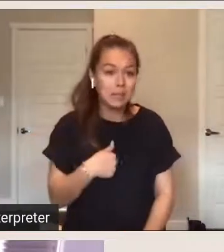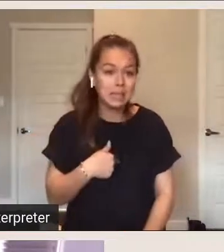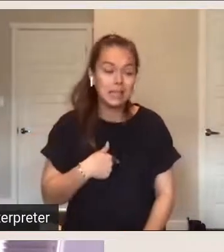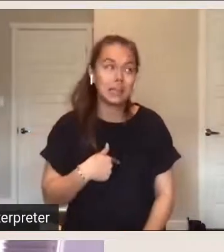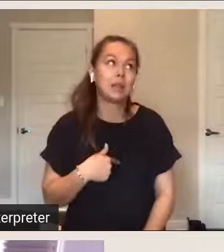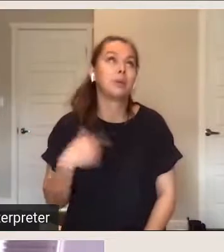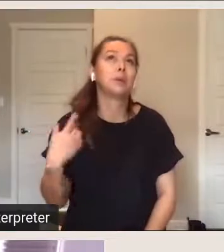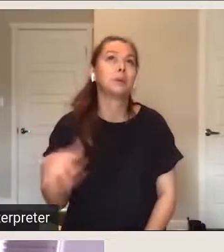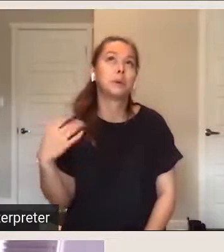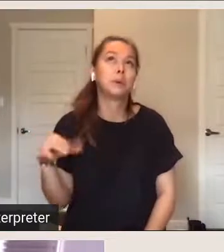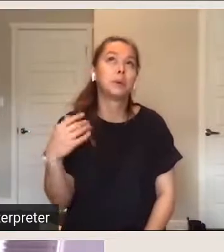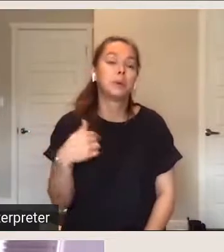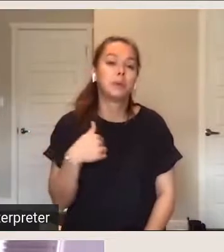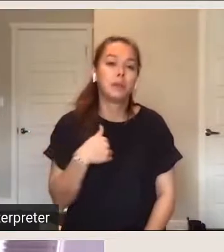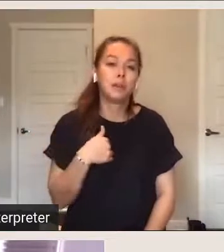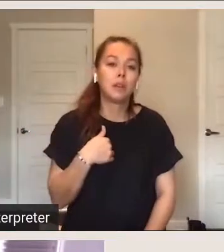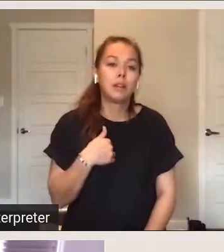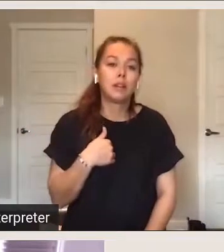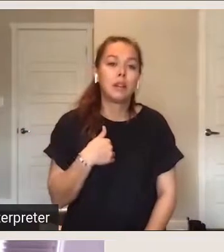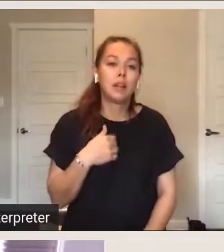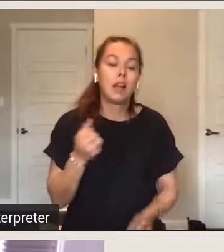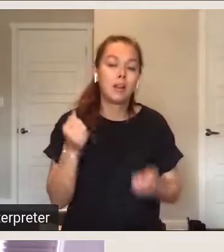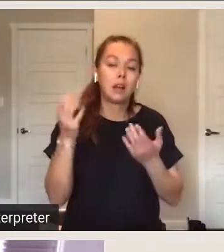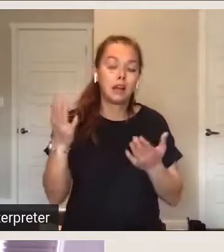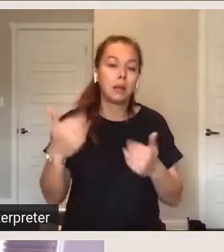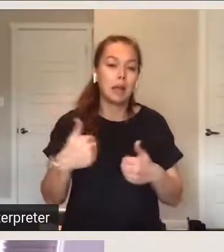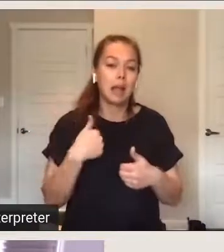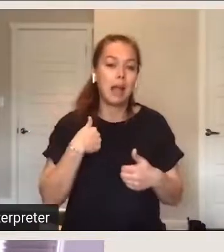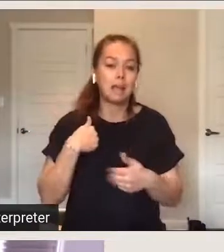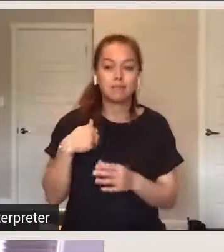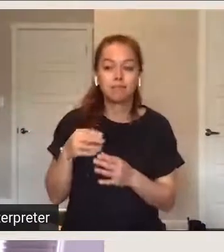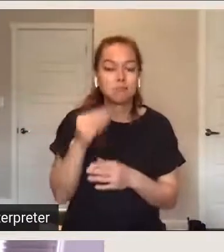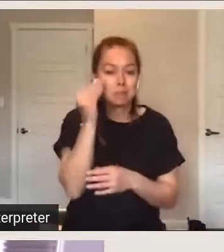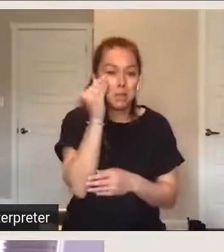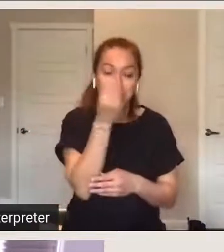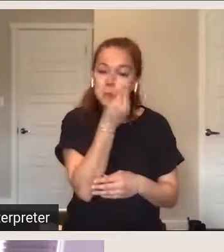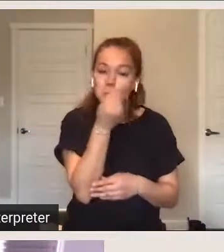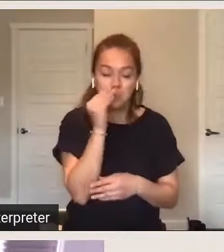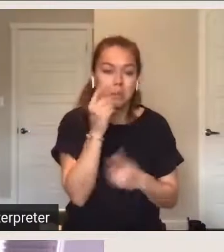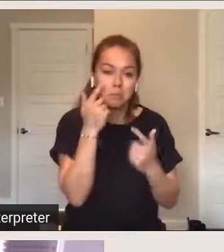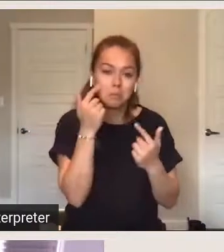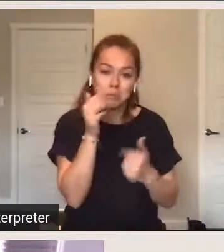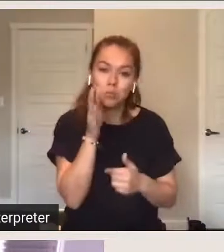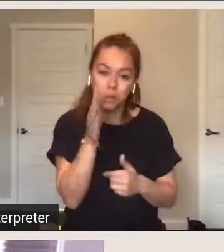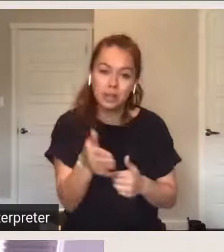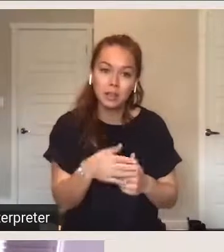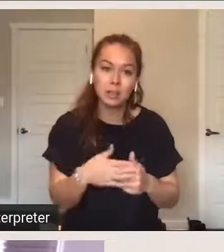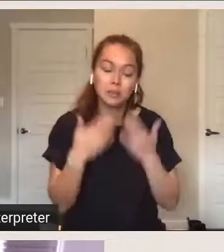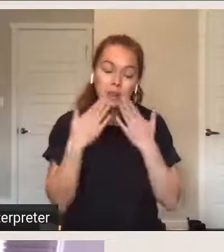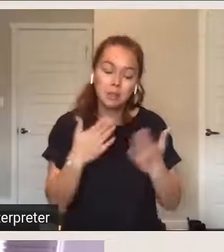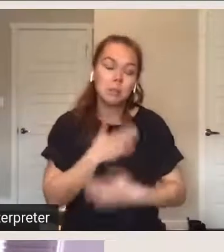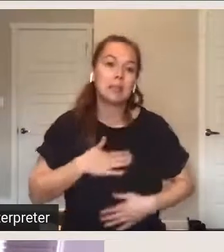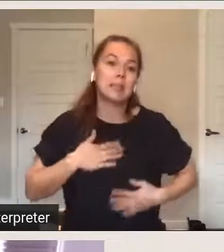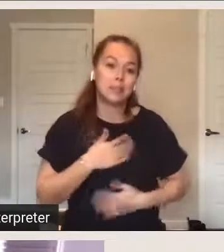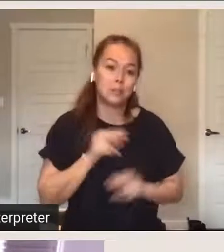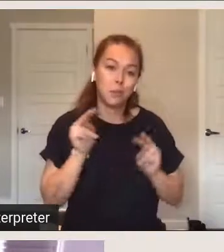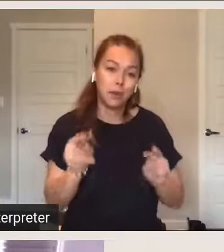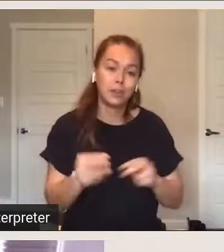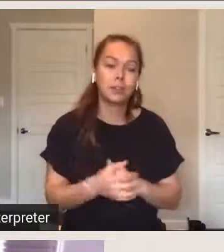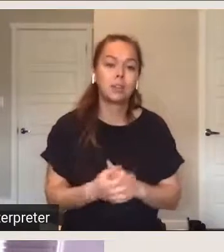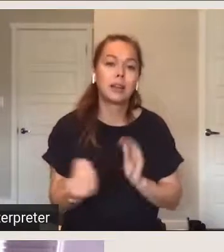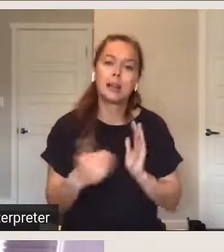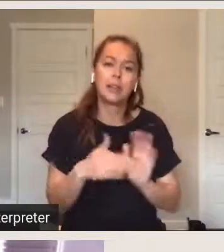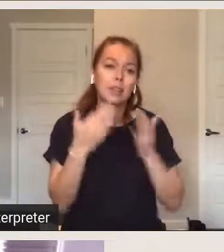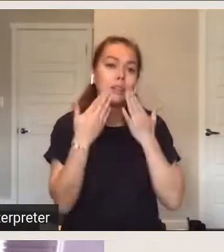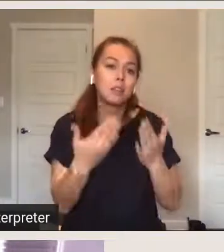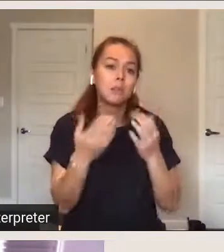highly recommend having a pack of tissues nearby. But yeah, please watch the film. And thank you both again for joining